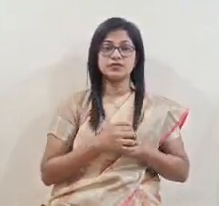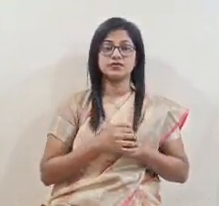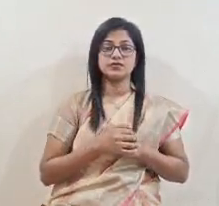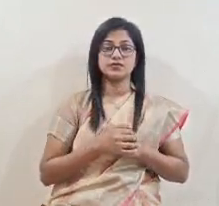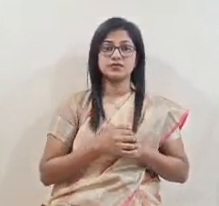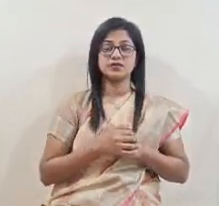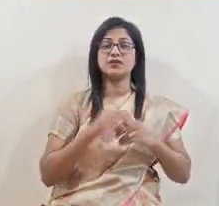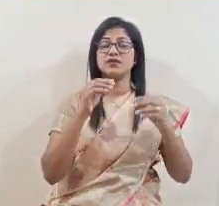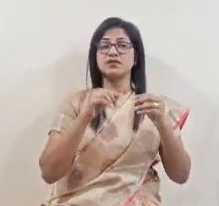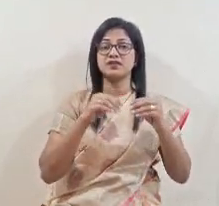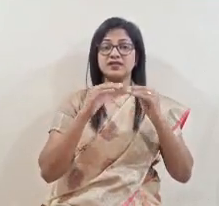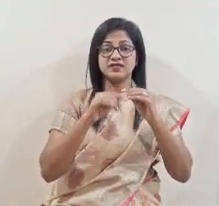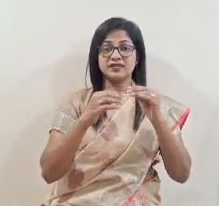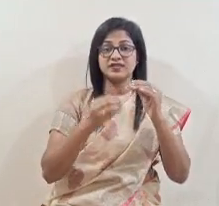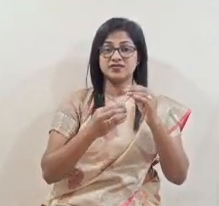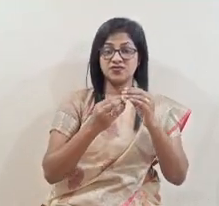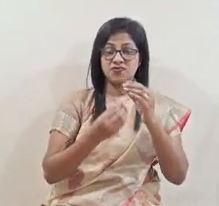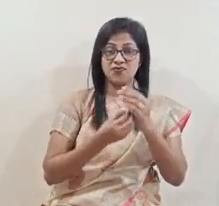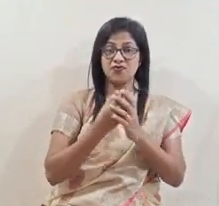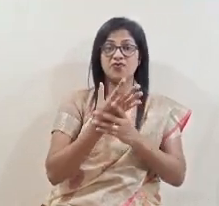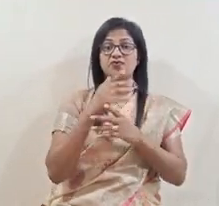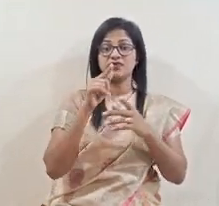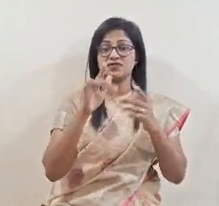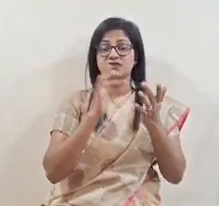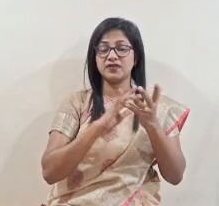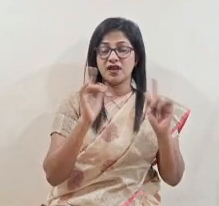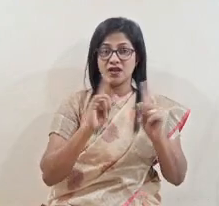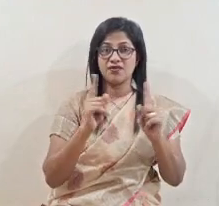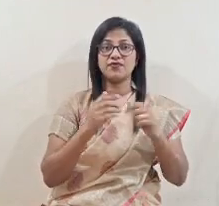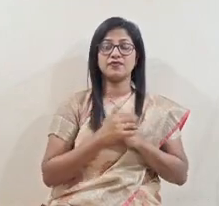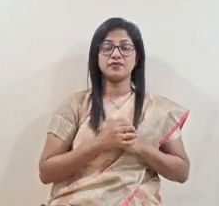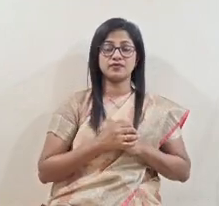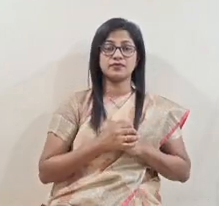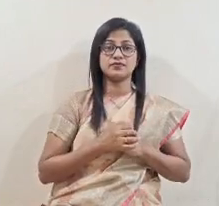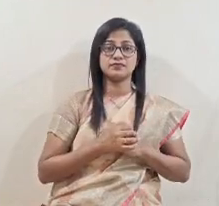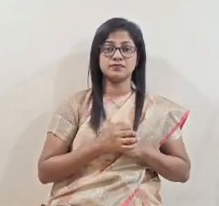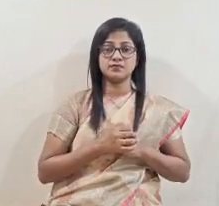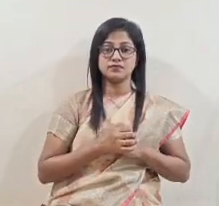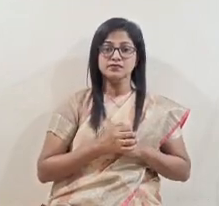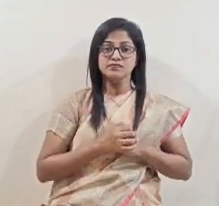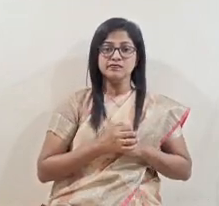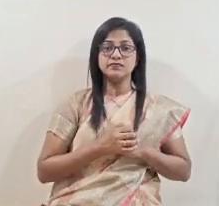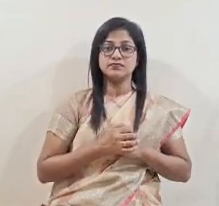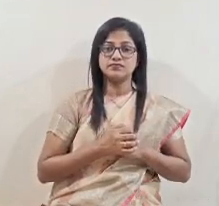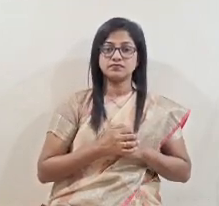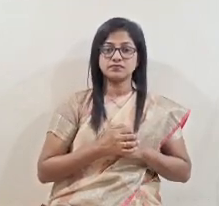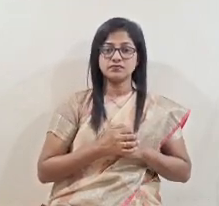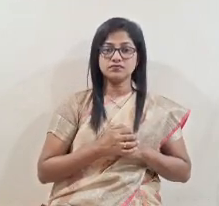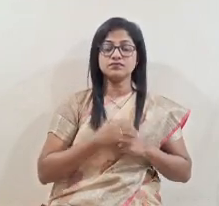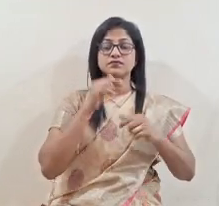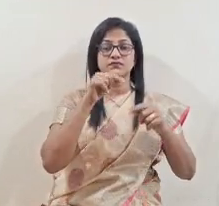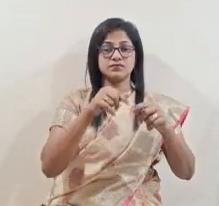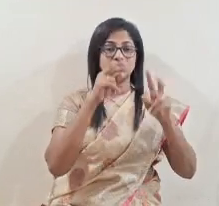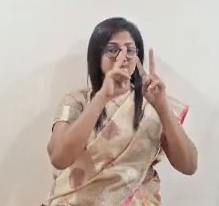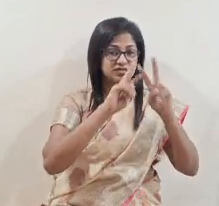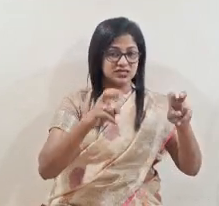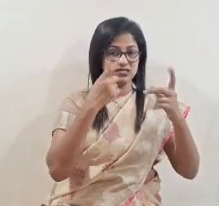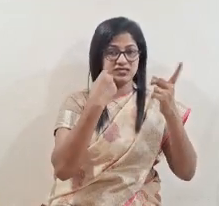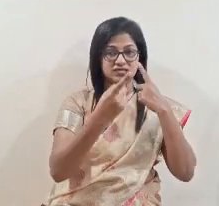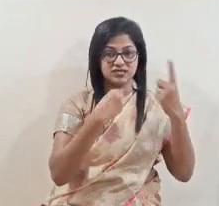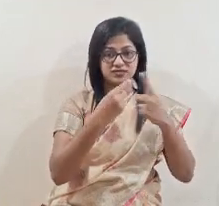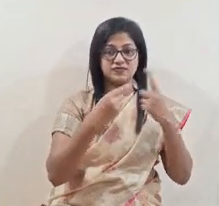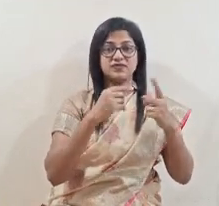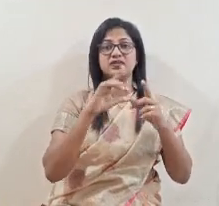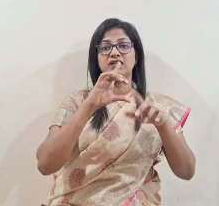Otherwise, there is a survey, there are taken the data which shows but in case of the means city operation, there is no